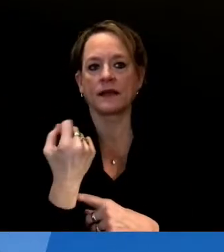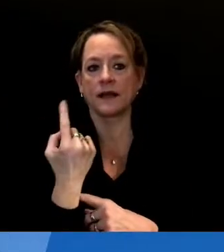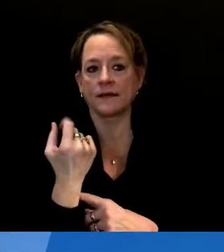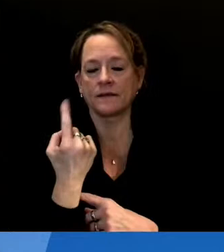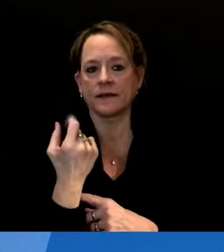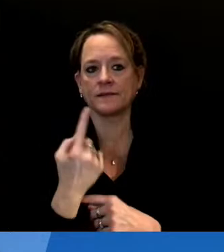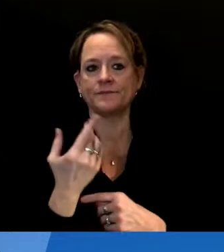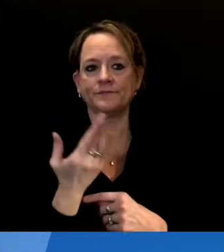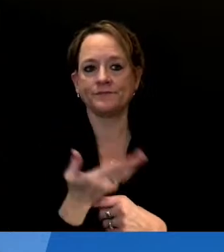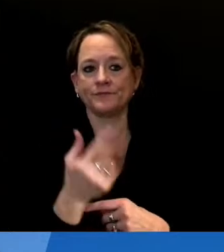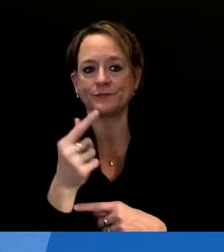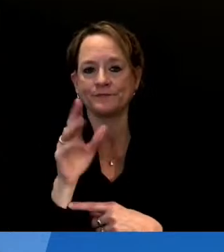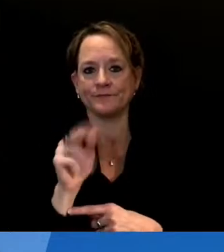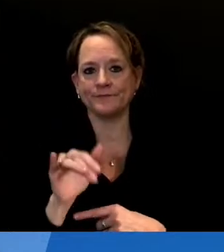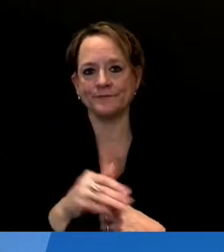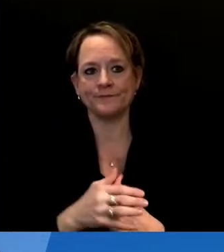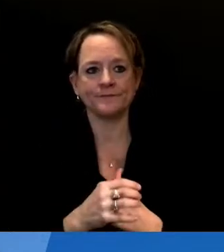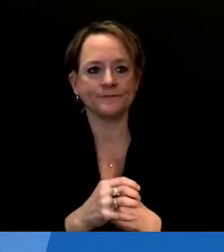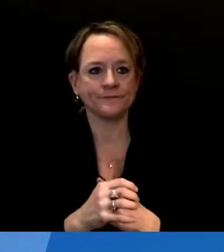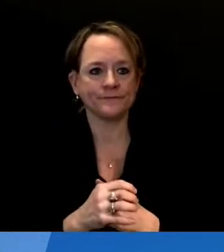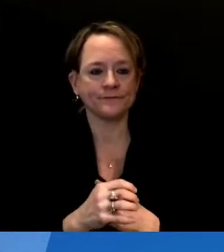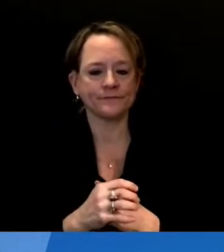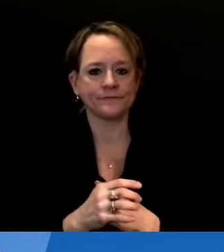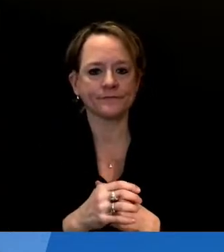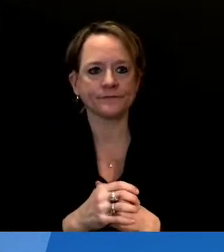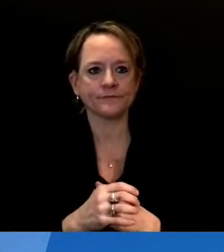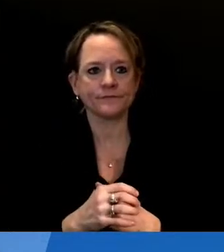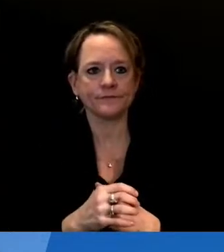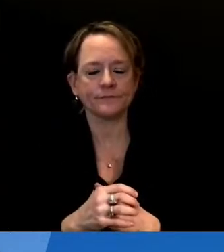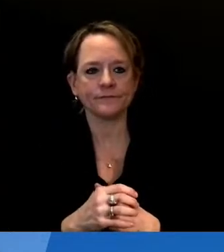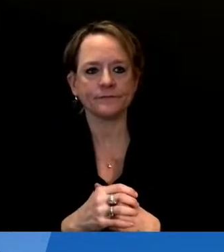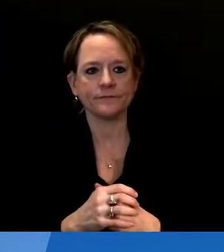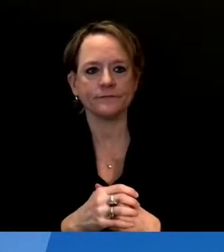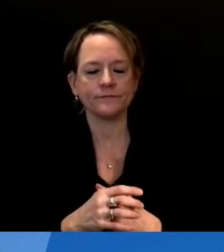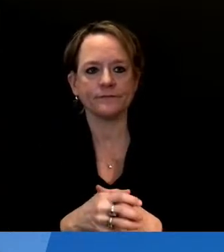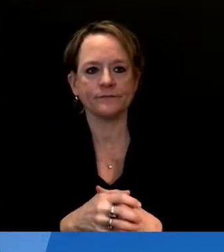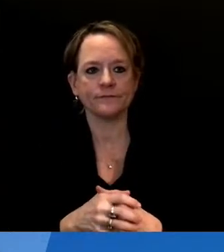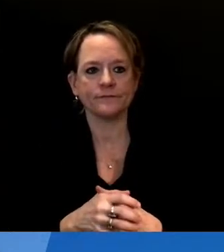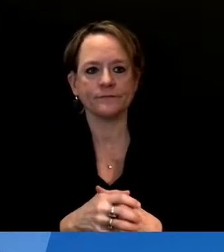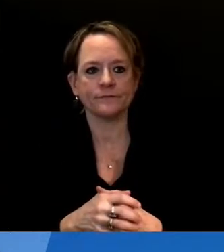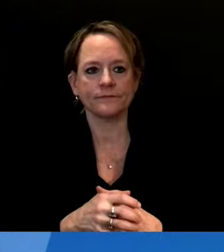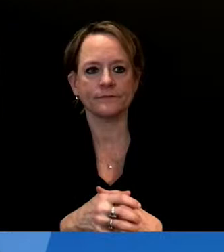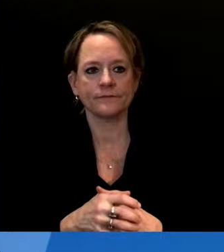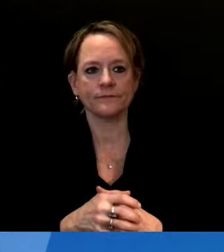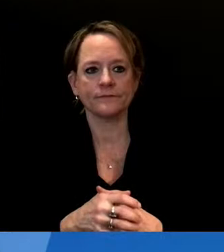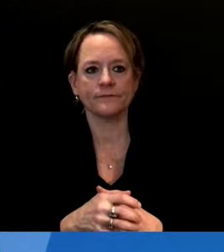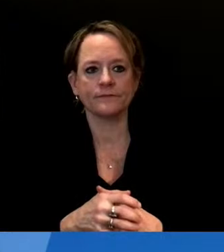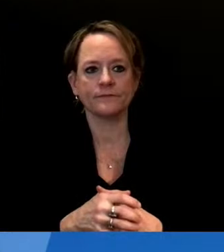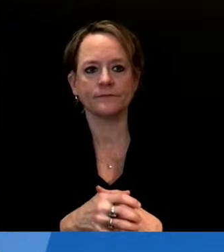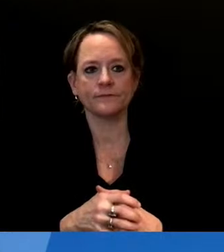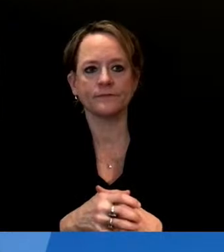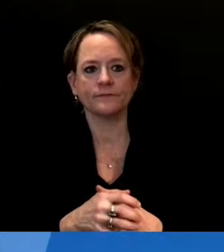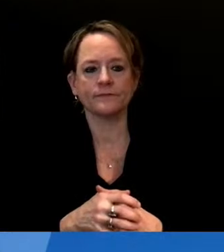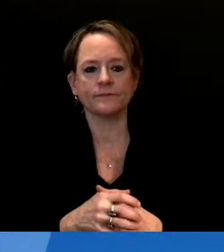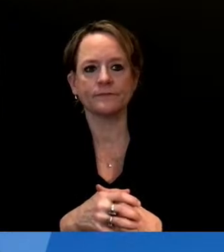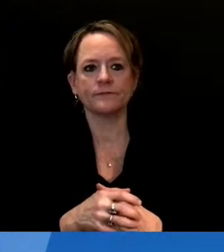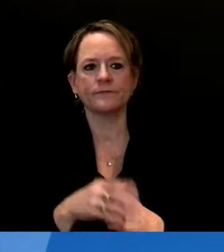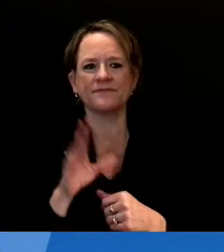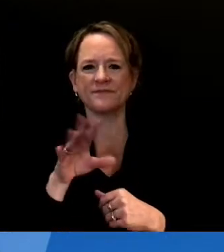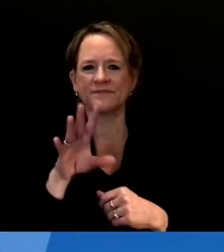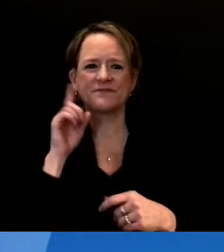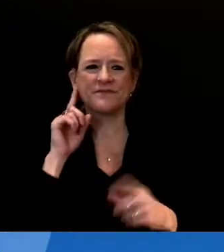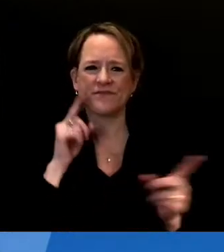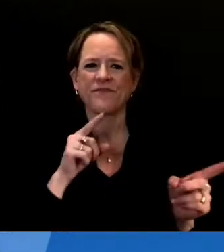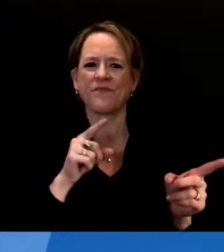Hi, thank you for the opportunity. There have been questions about the accuracy of the at-home test. Should employers and schools consider the